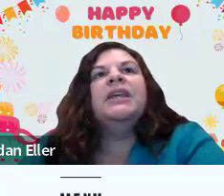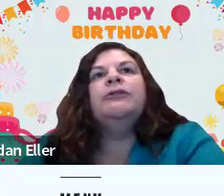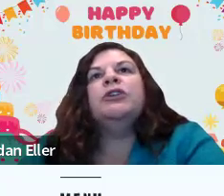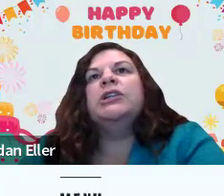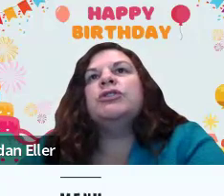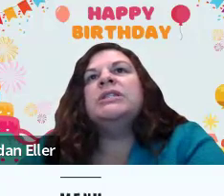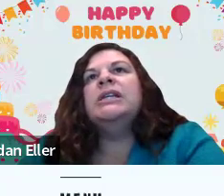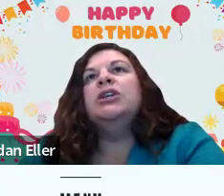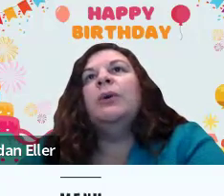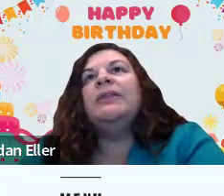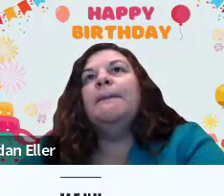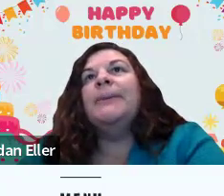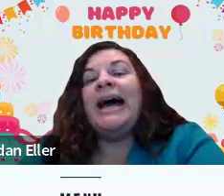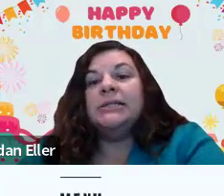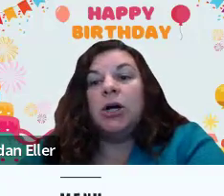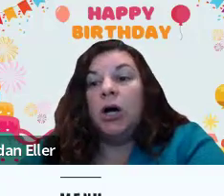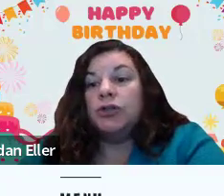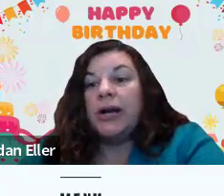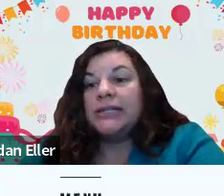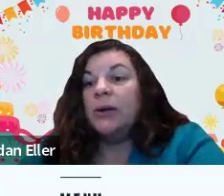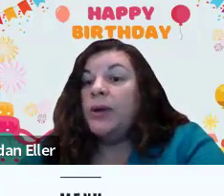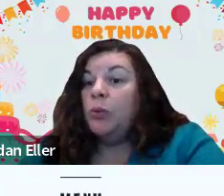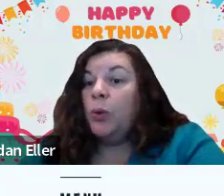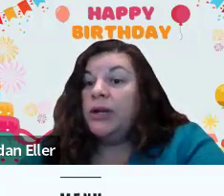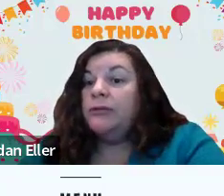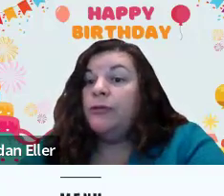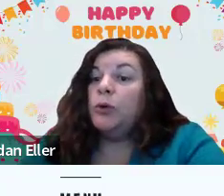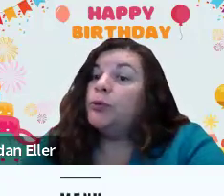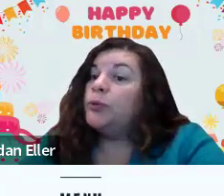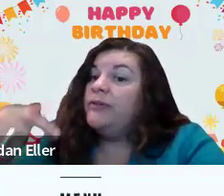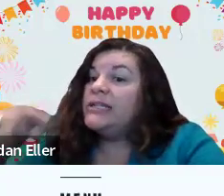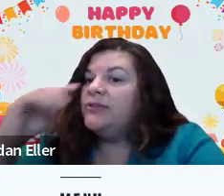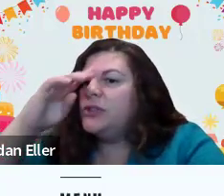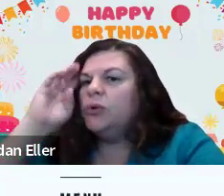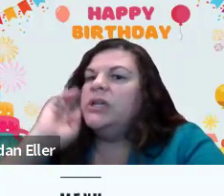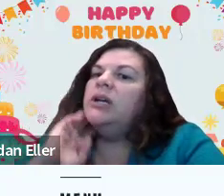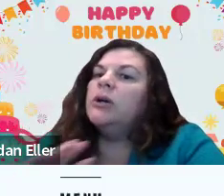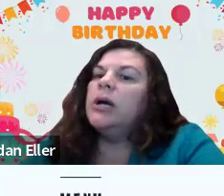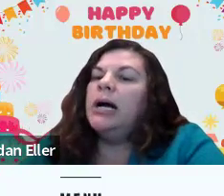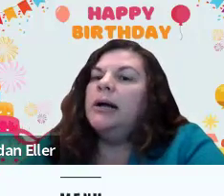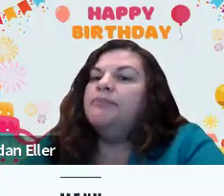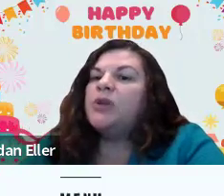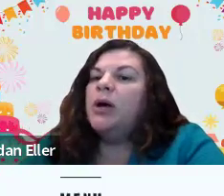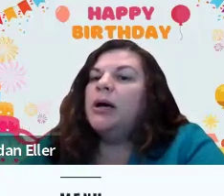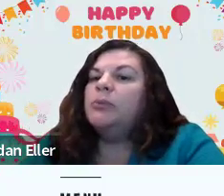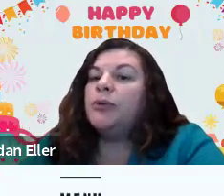providers. If you're interested in knowing the past contracts that we awarded for previous fiscal